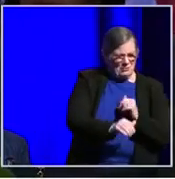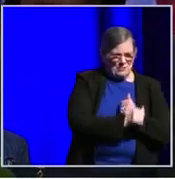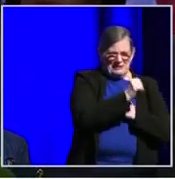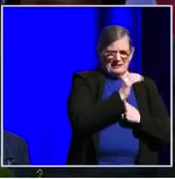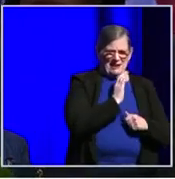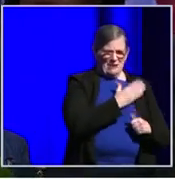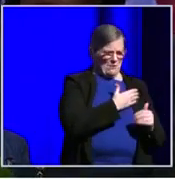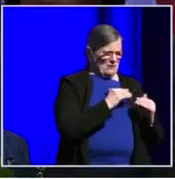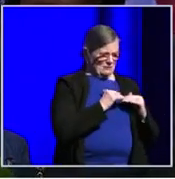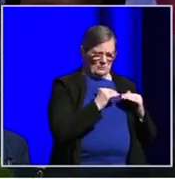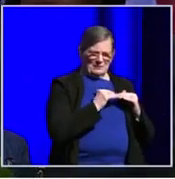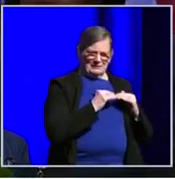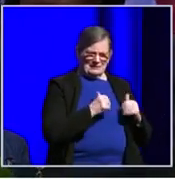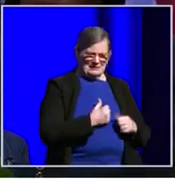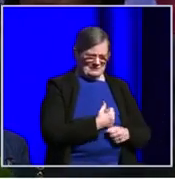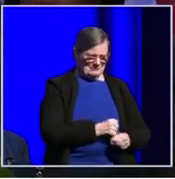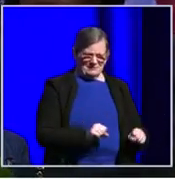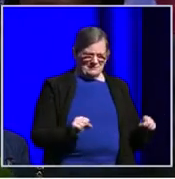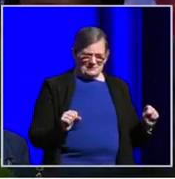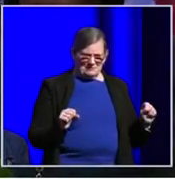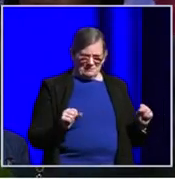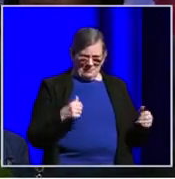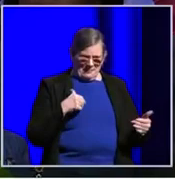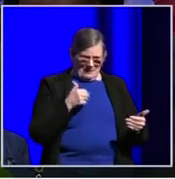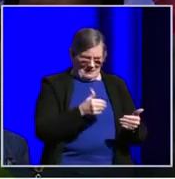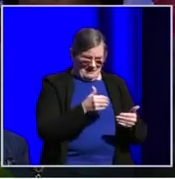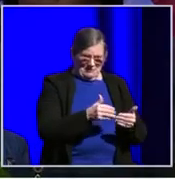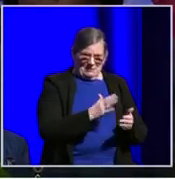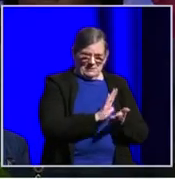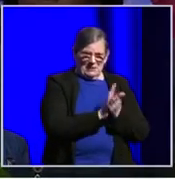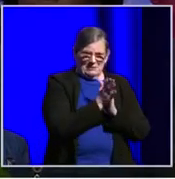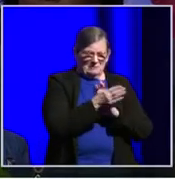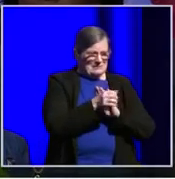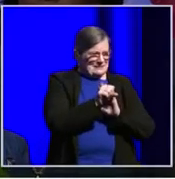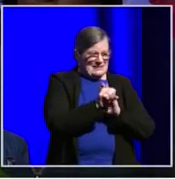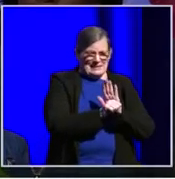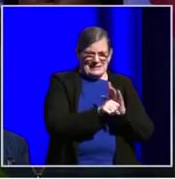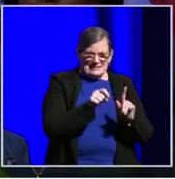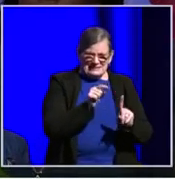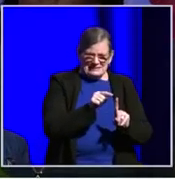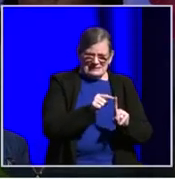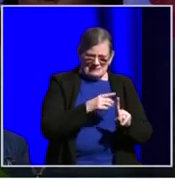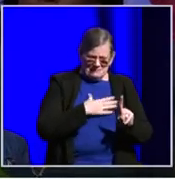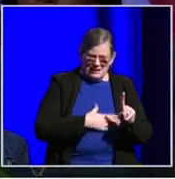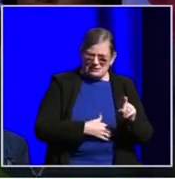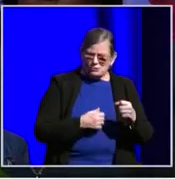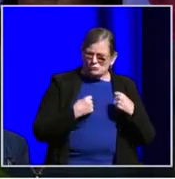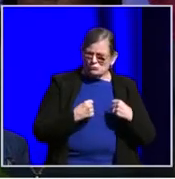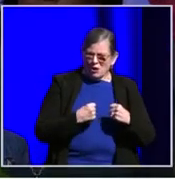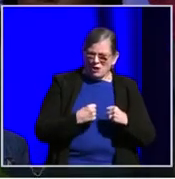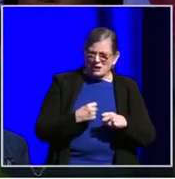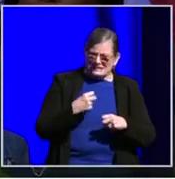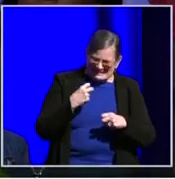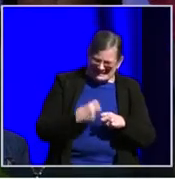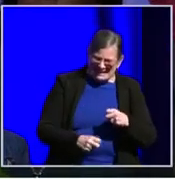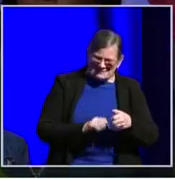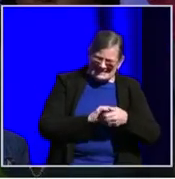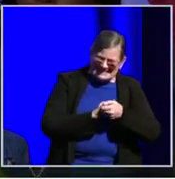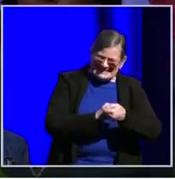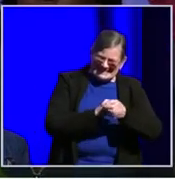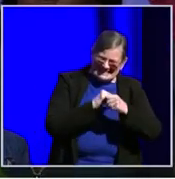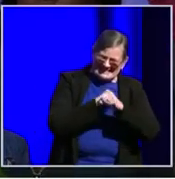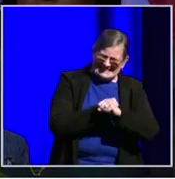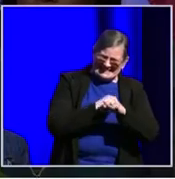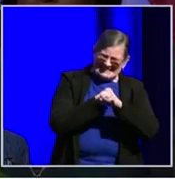to statehood. We are tough, we are strong, but we are also collaborative and caring. And that's what makes me most proud to serve as your Ward 1